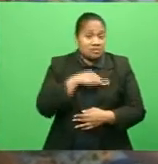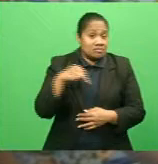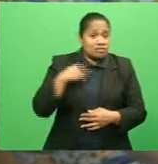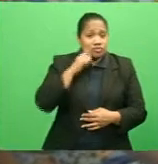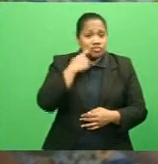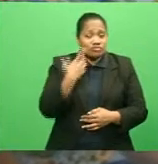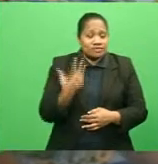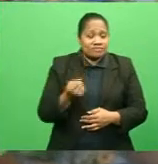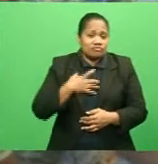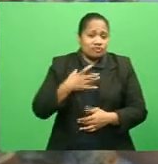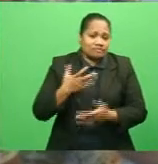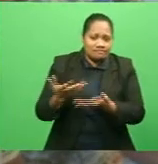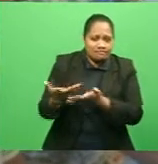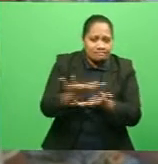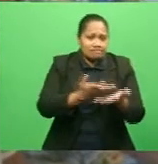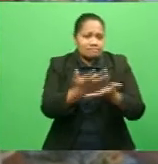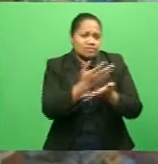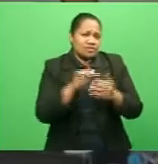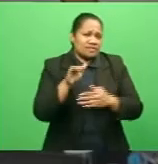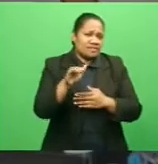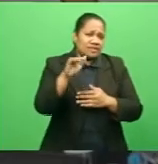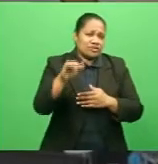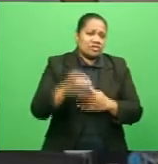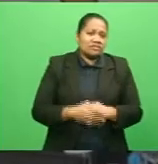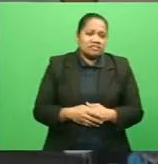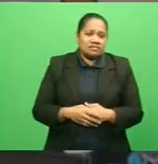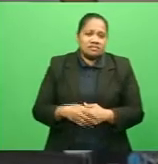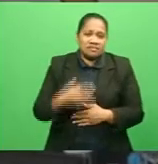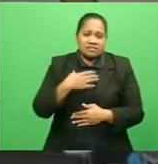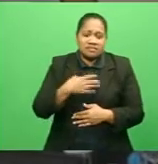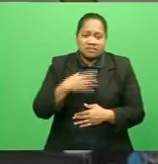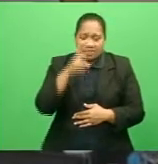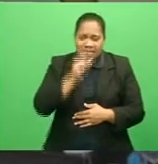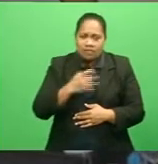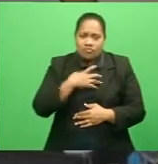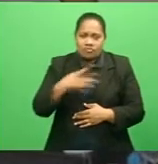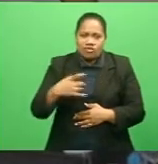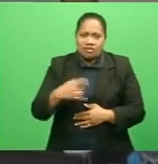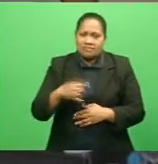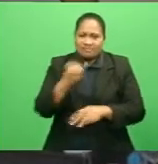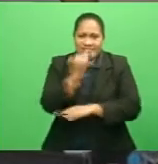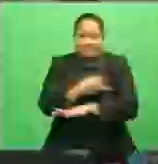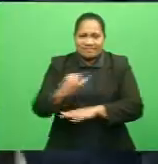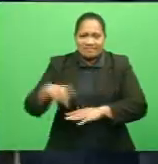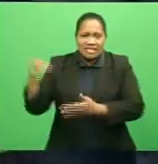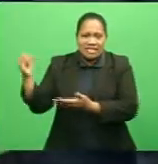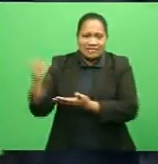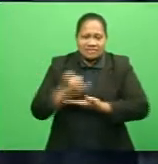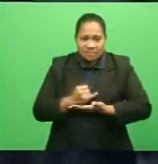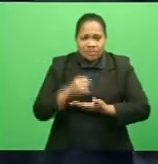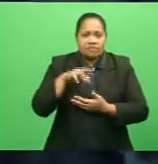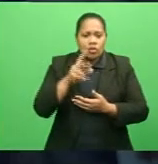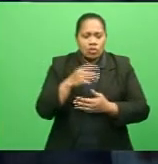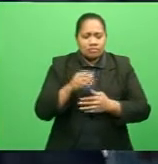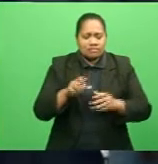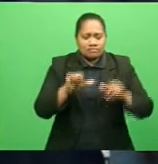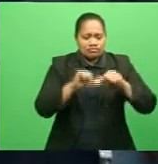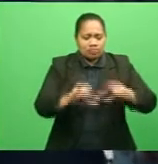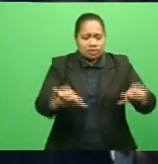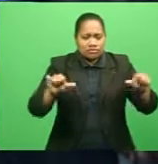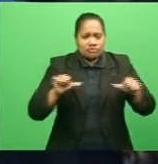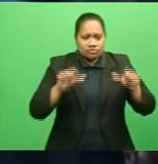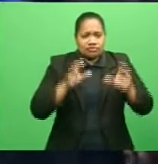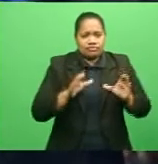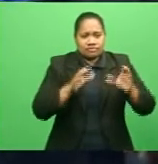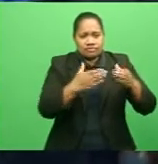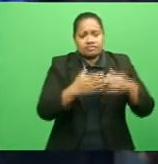more discussions in the near future to lure more Indonesian investors, particularly in the agriculture sector. What are the opportunities